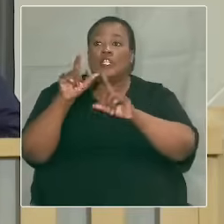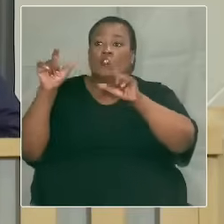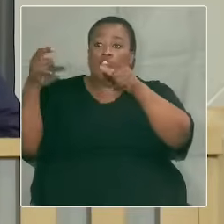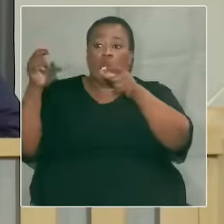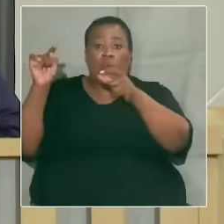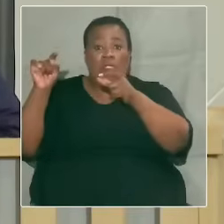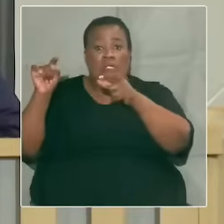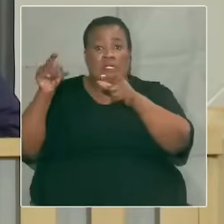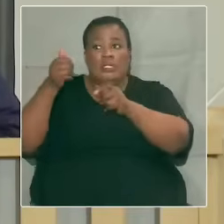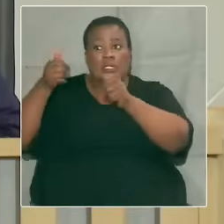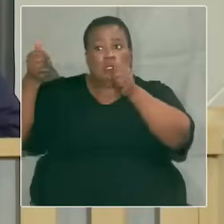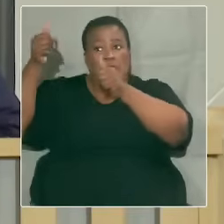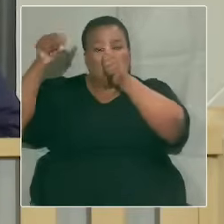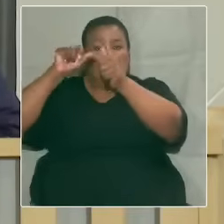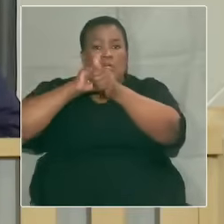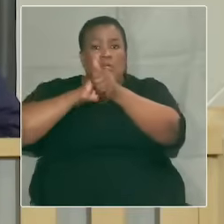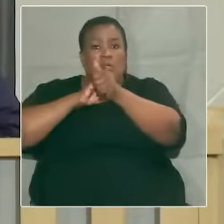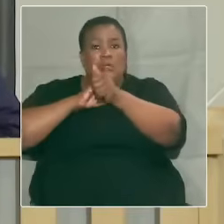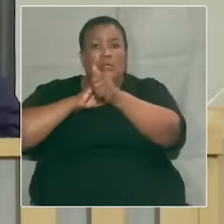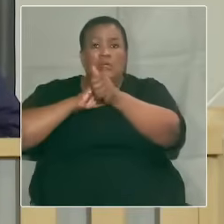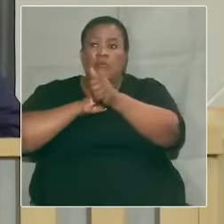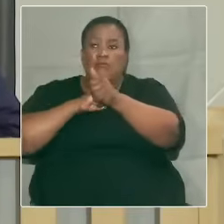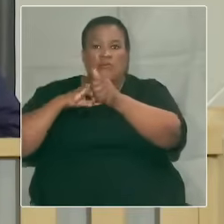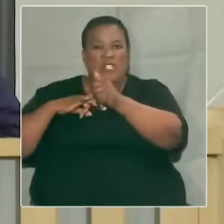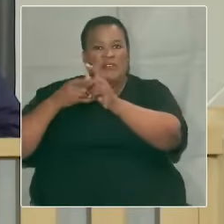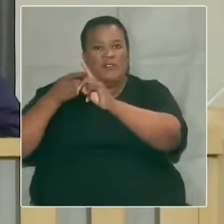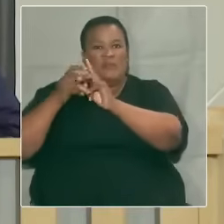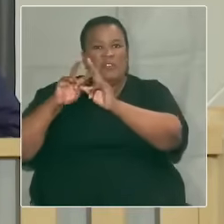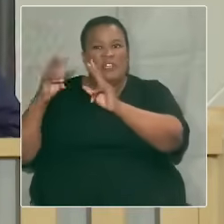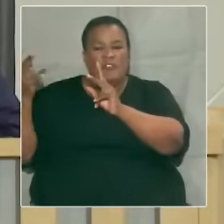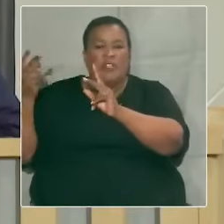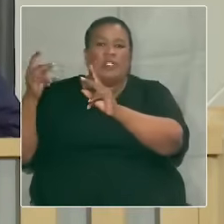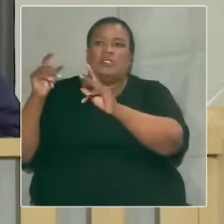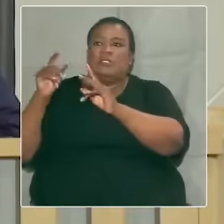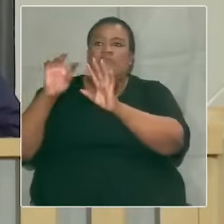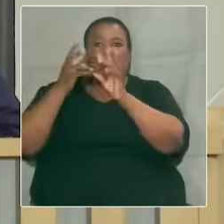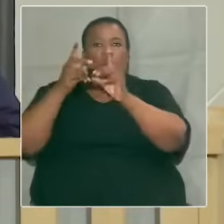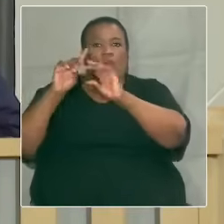from relevant law enforcement agencies, as well as